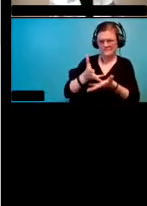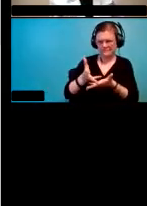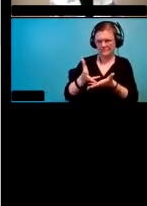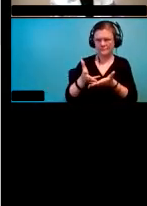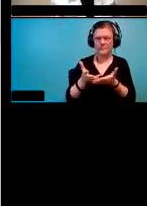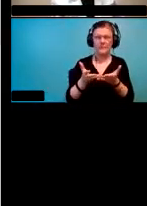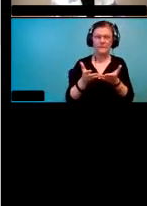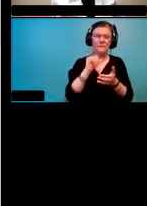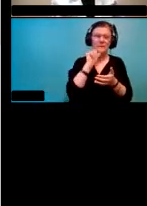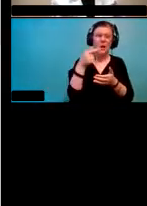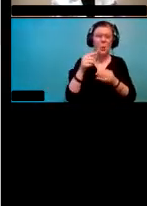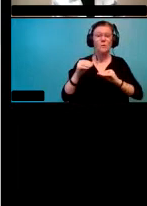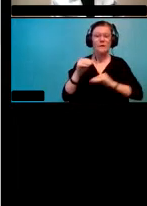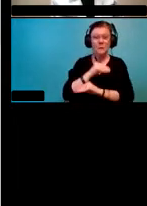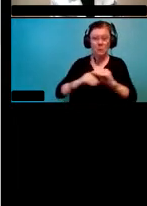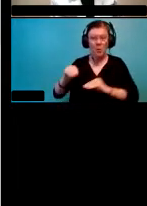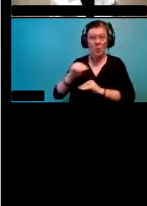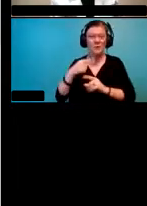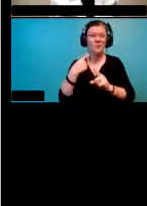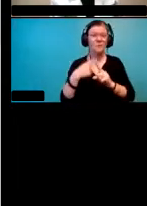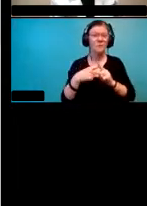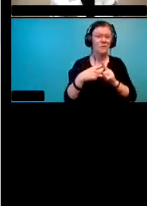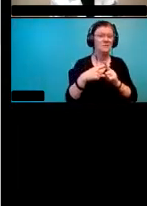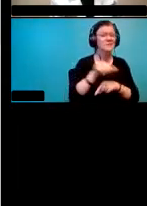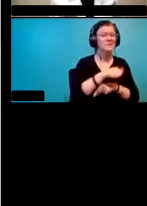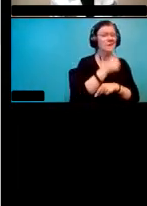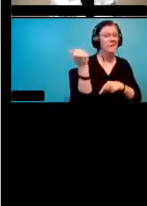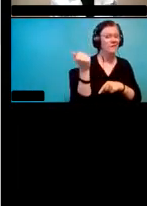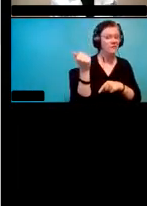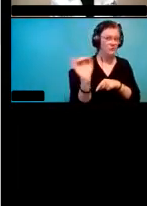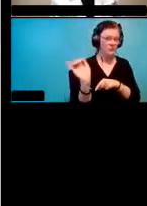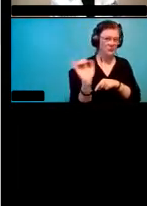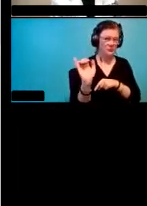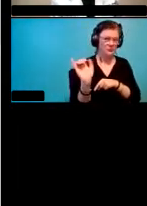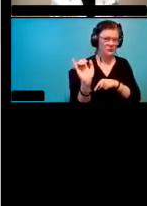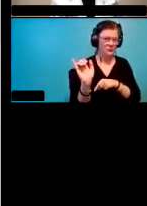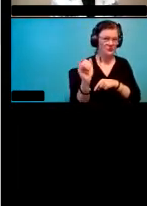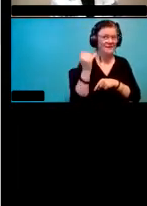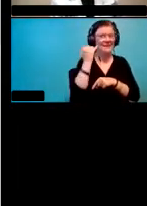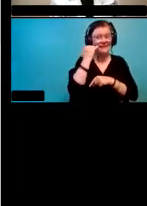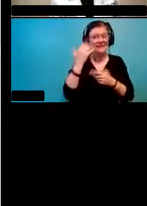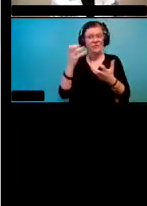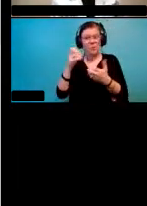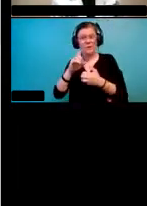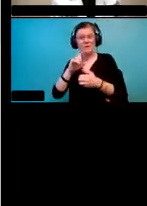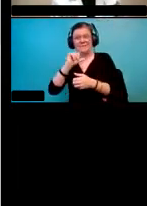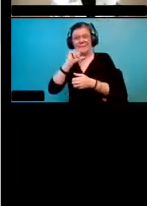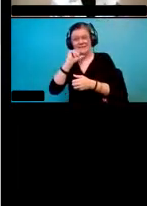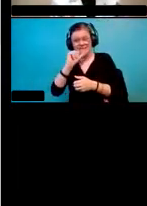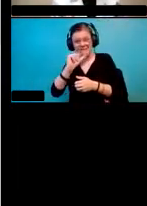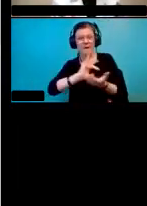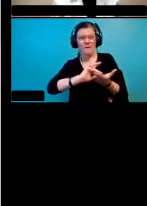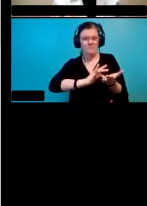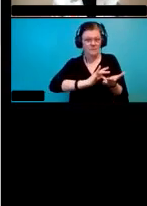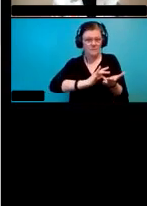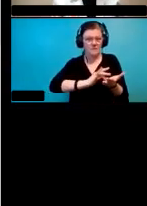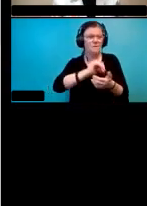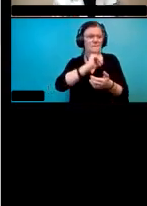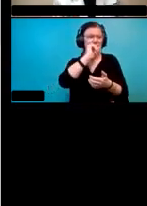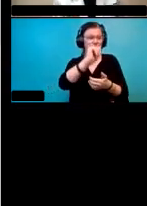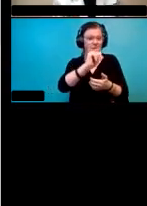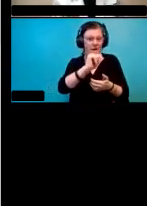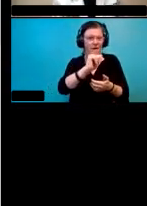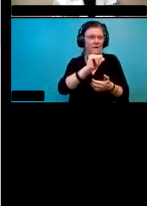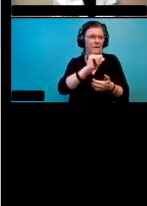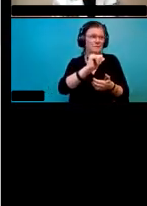the motor and the non-motor. Later, I'm going to get into some of the non-medical, non-pharmaceutical ways that you can treat this